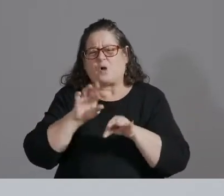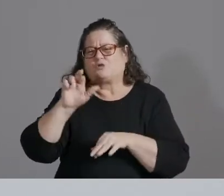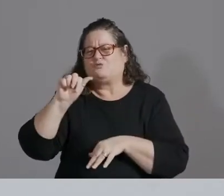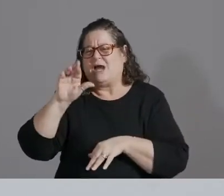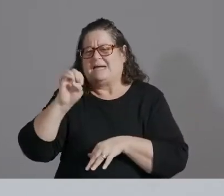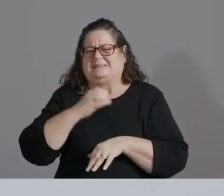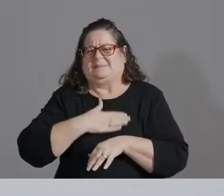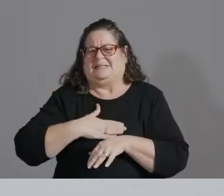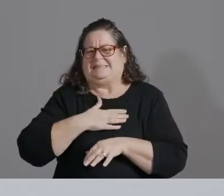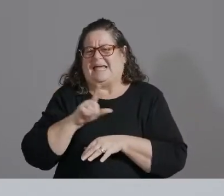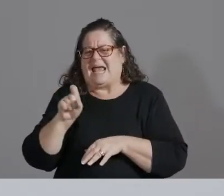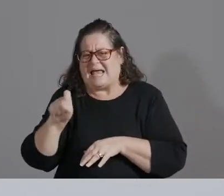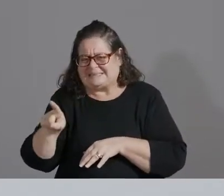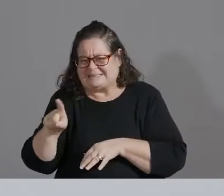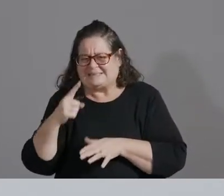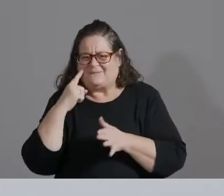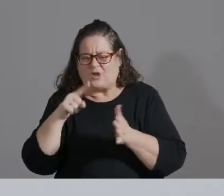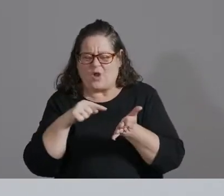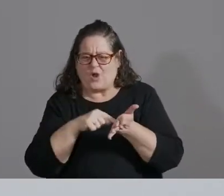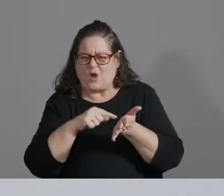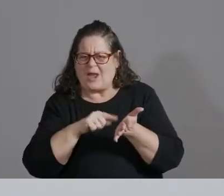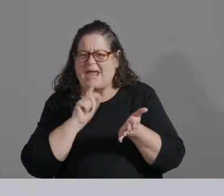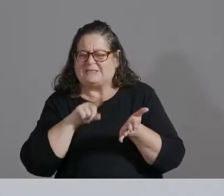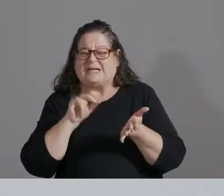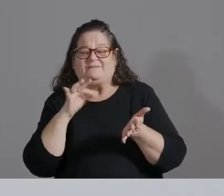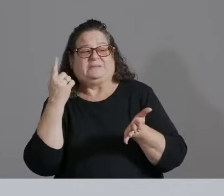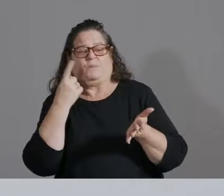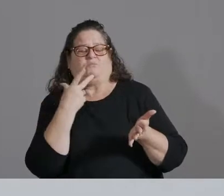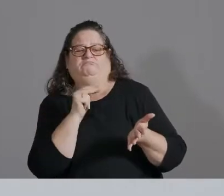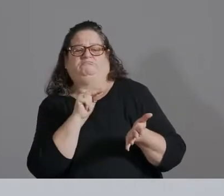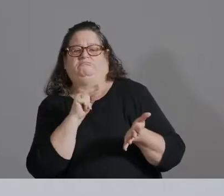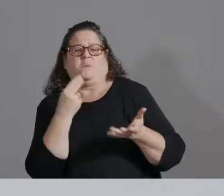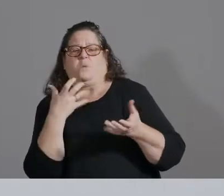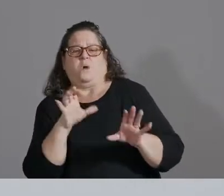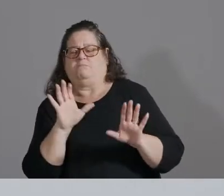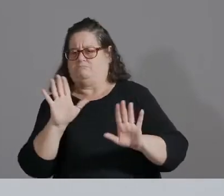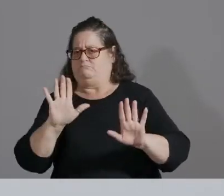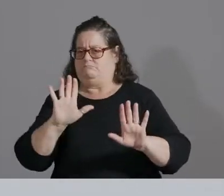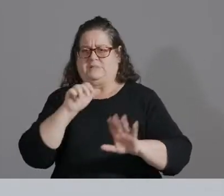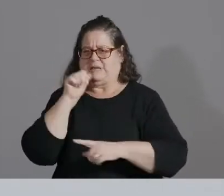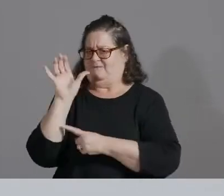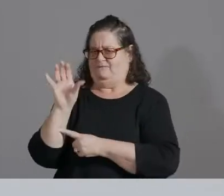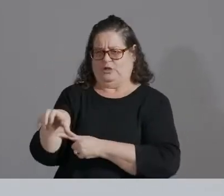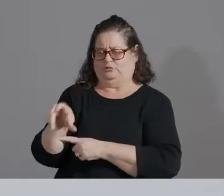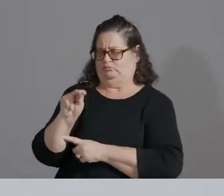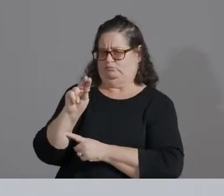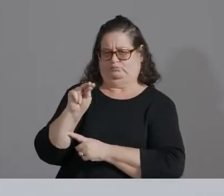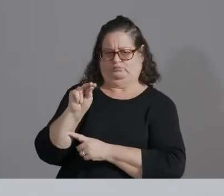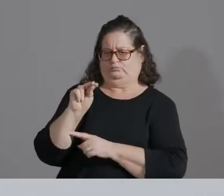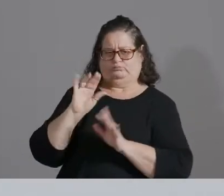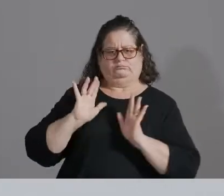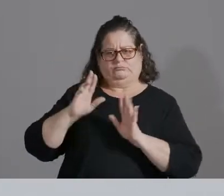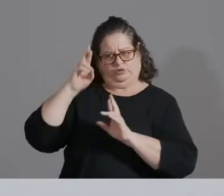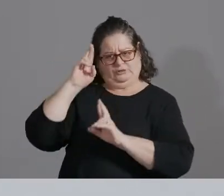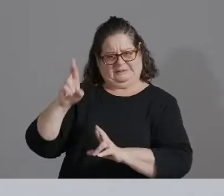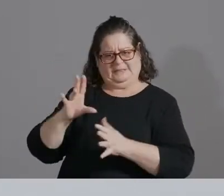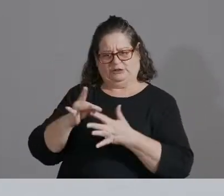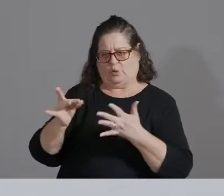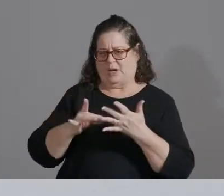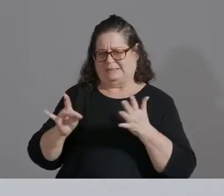someone declines, don't push them, but we do need that information so that we can identify what communities we still need to target outreach